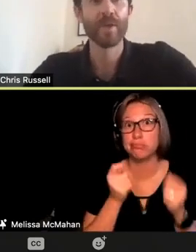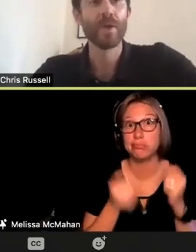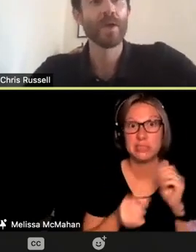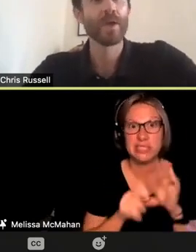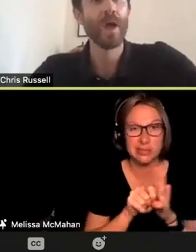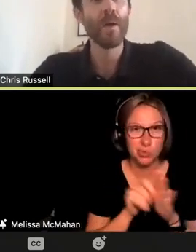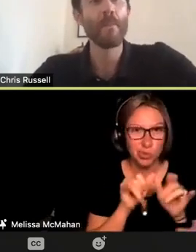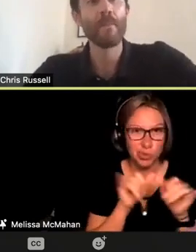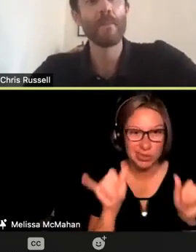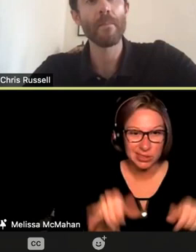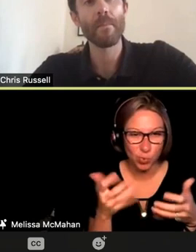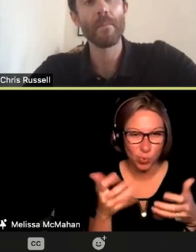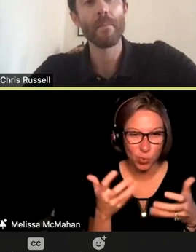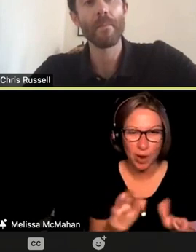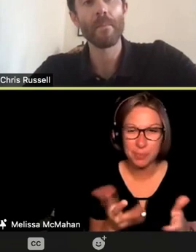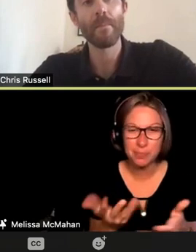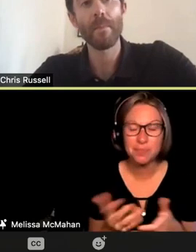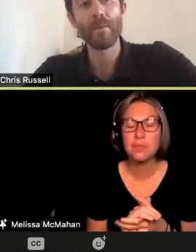time.